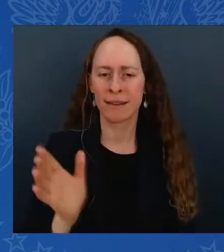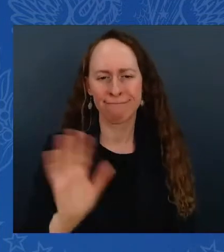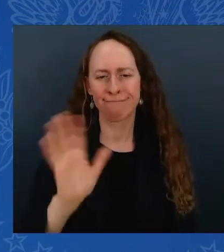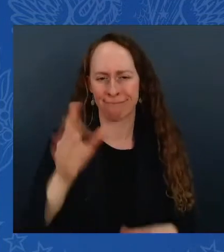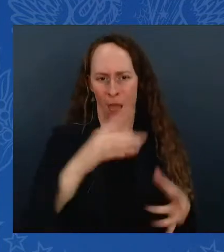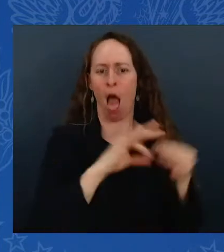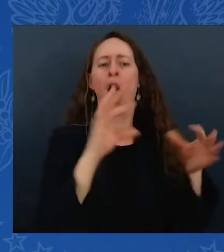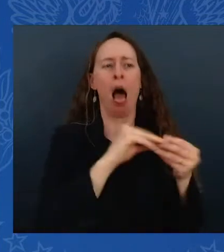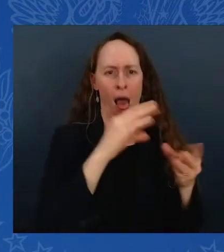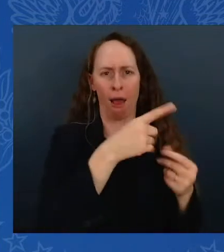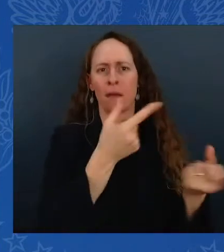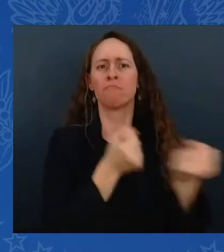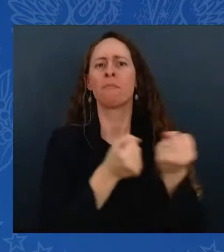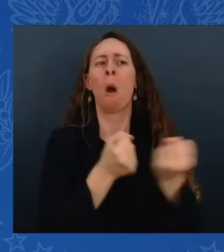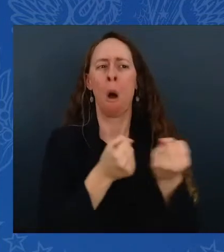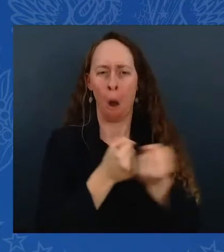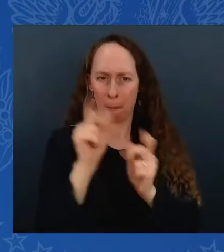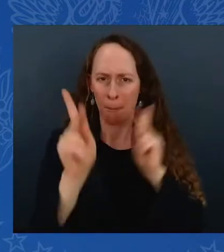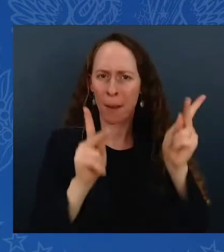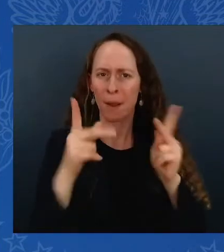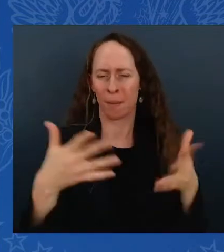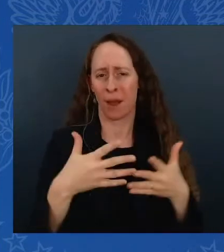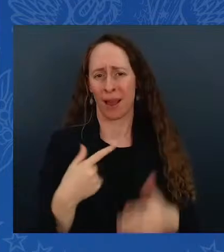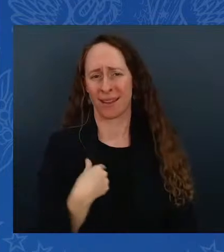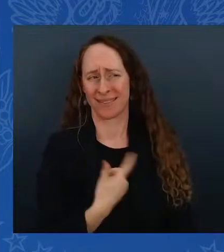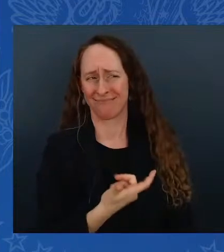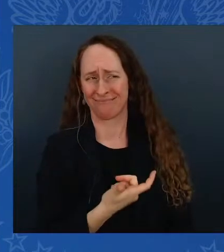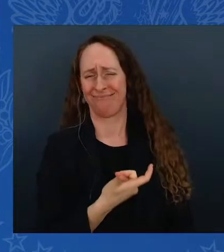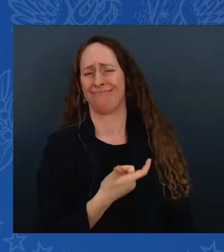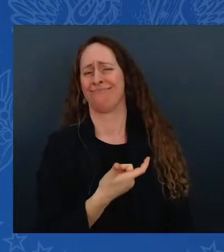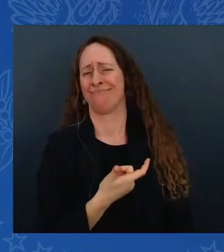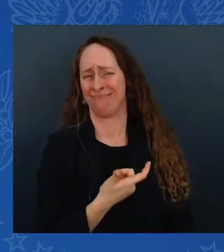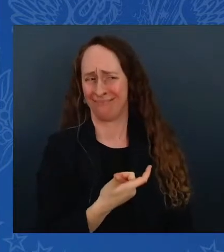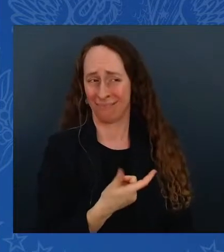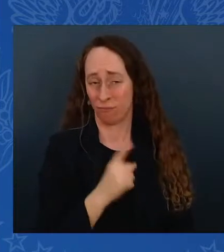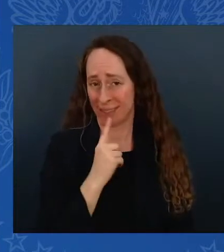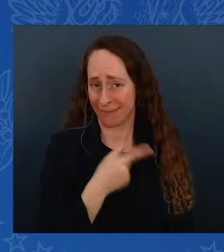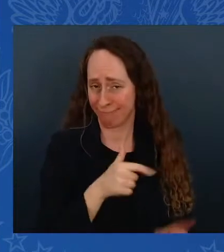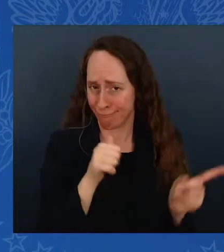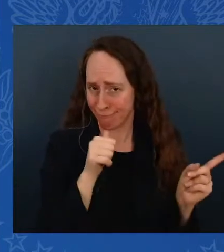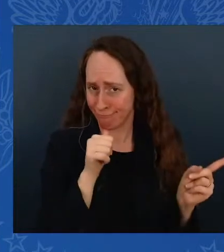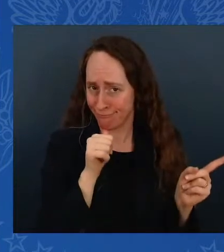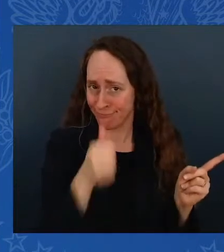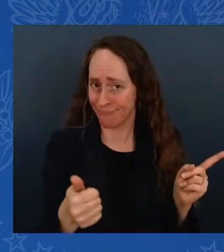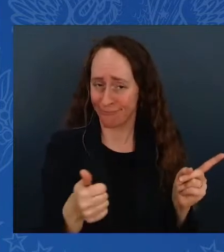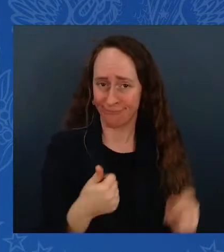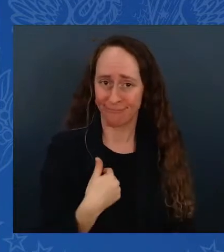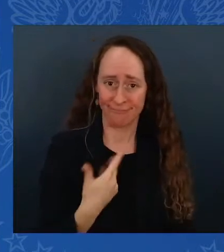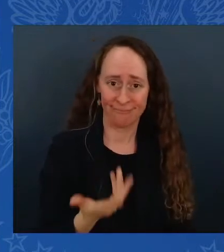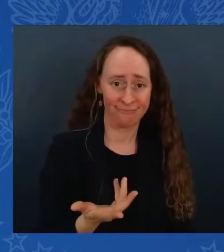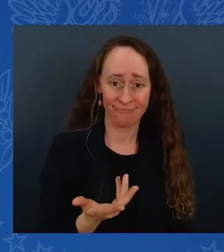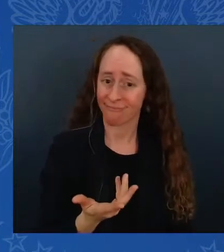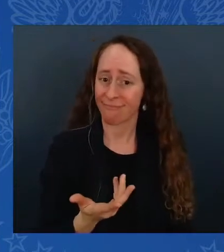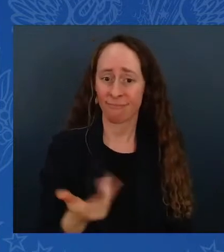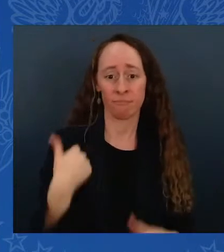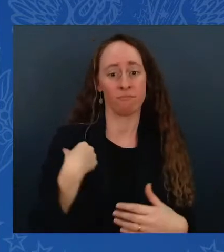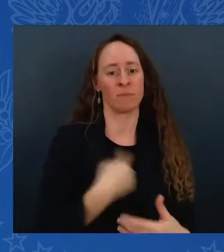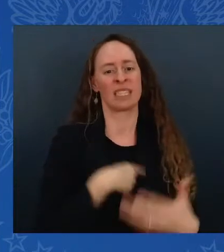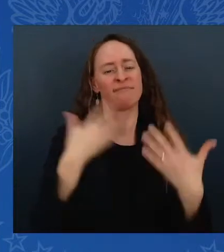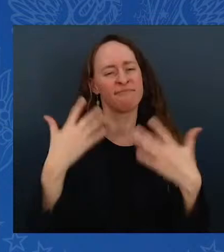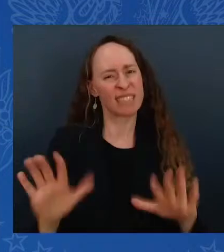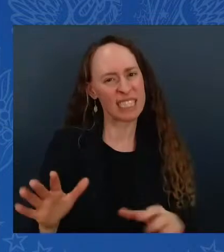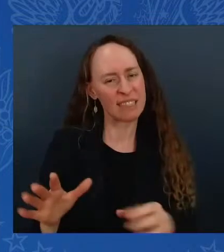On my watch, we created over 700,000 manufacturing jobs. He lost 170,000 manufacturing jobs in 4